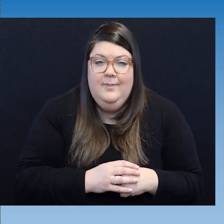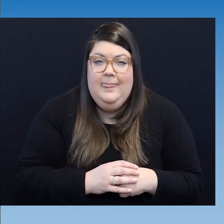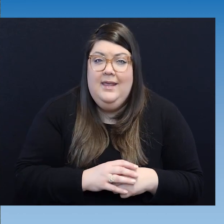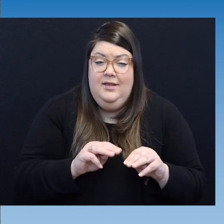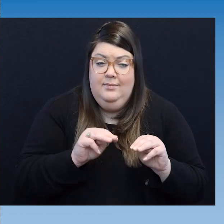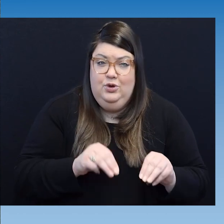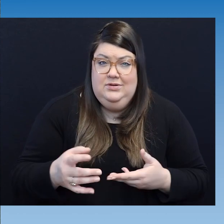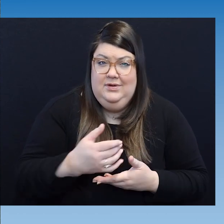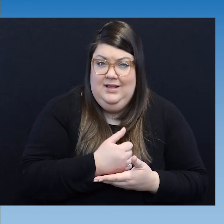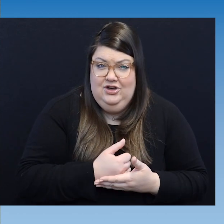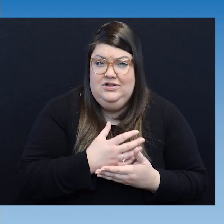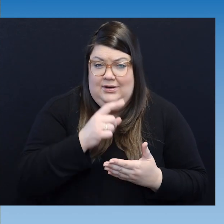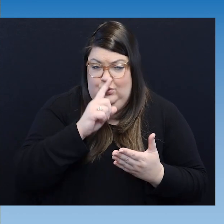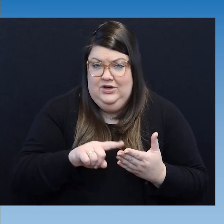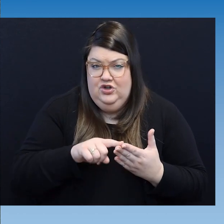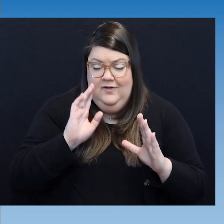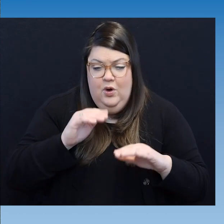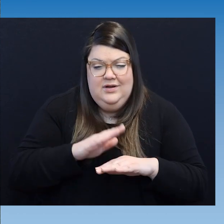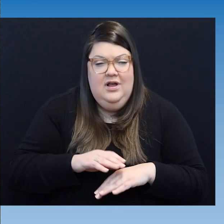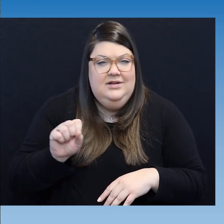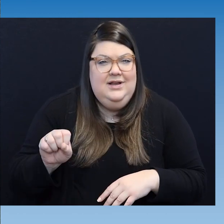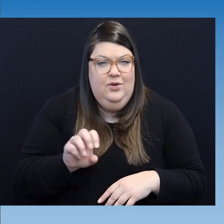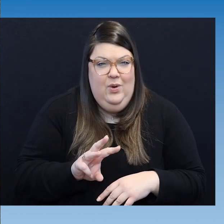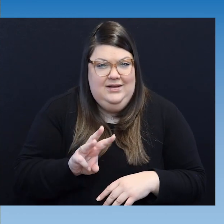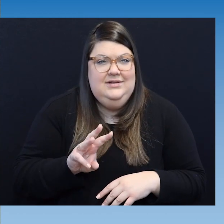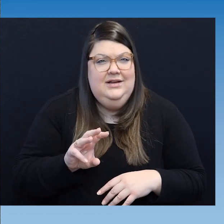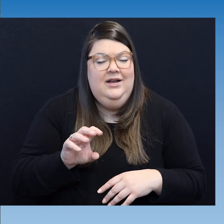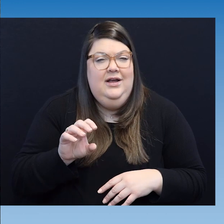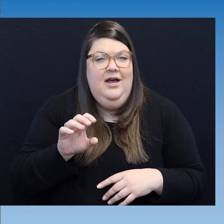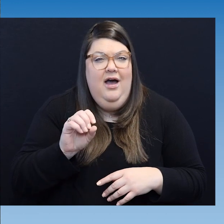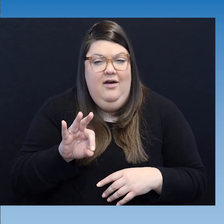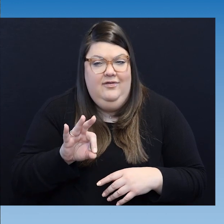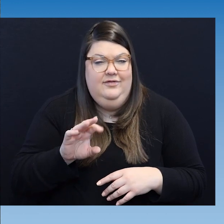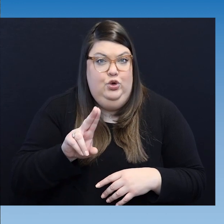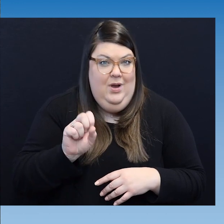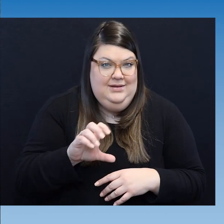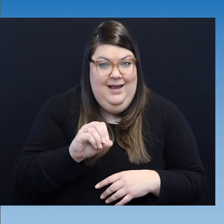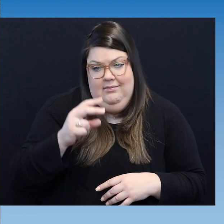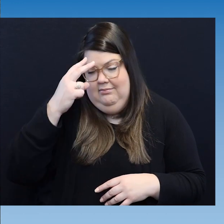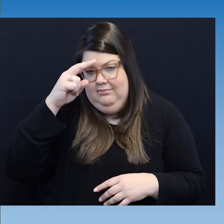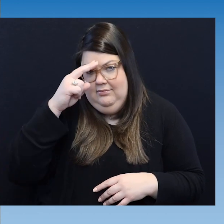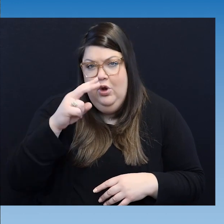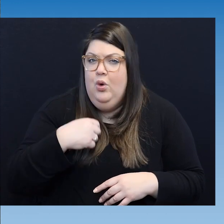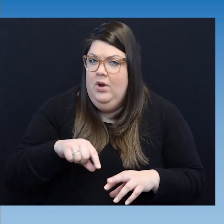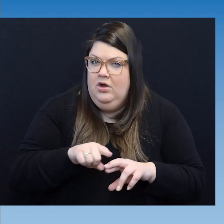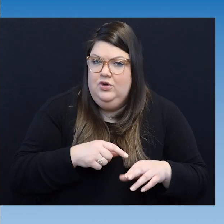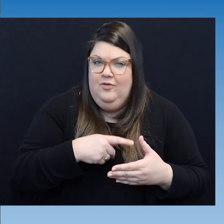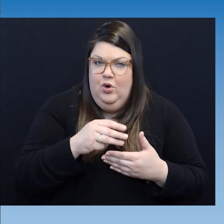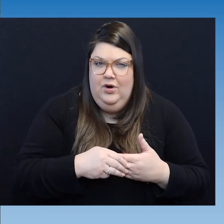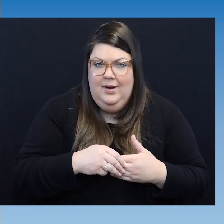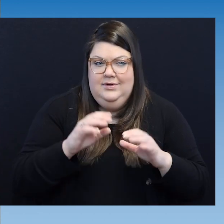and research focus on the indigenous people of the Southwest U.S. and Northwest Mexico, we do present programs exploring the diverse history and